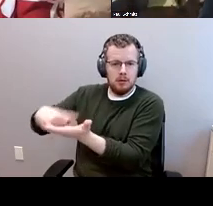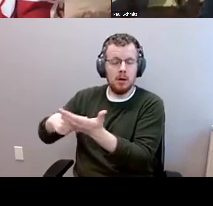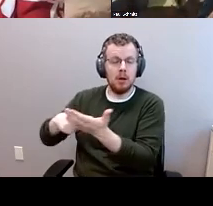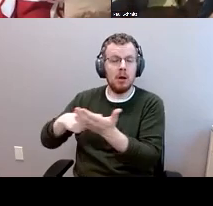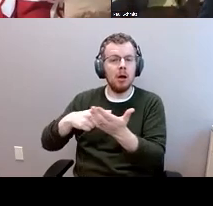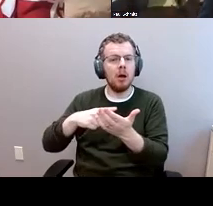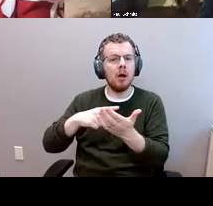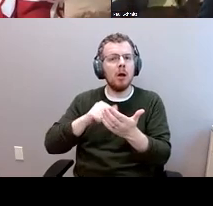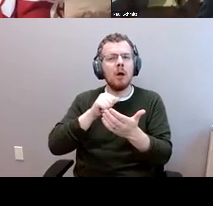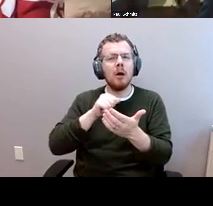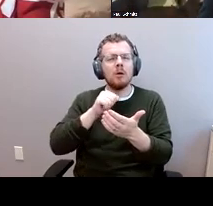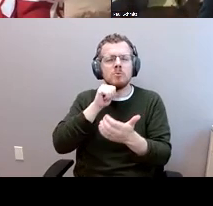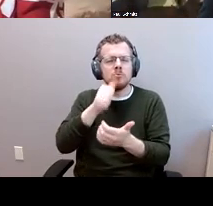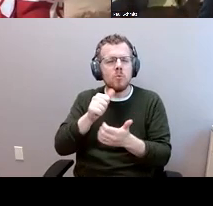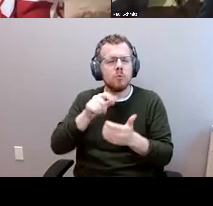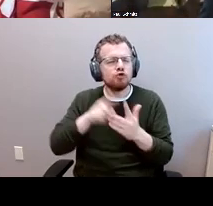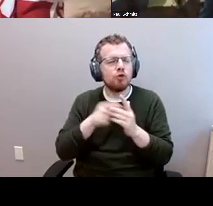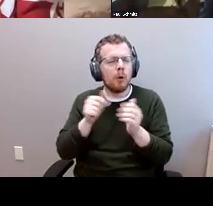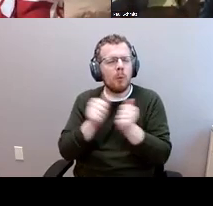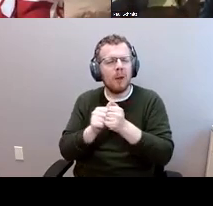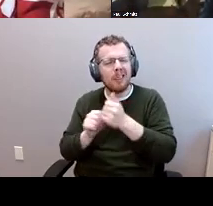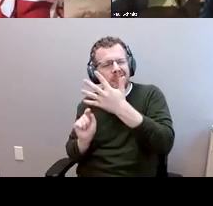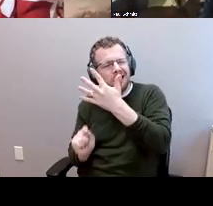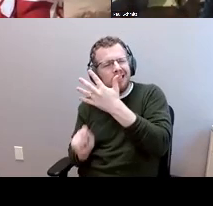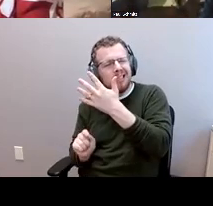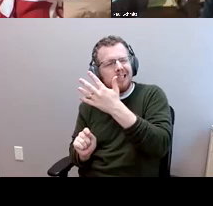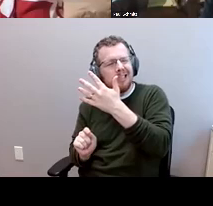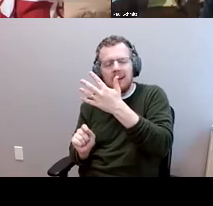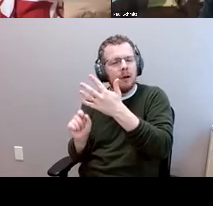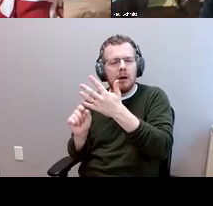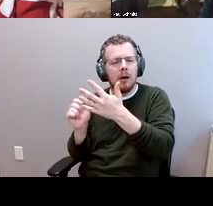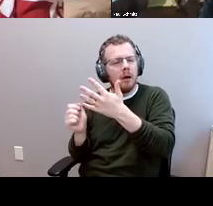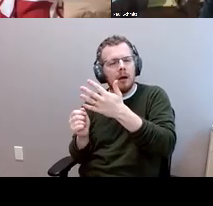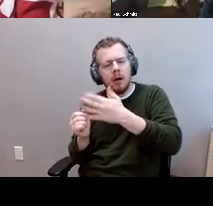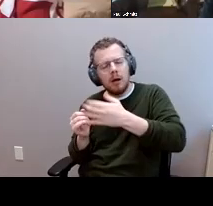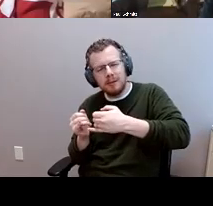relationship there. And so I think we just have to really think of the relational at the local level